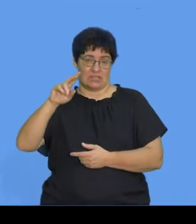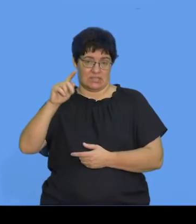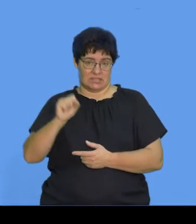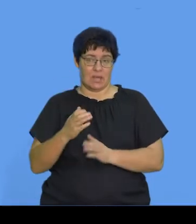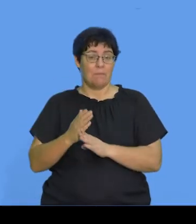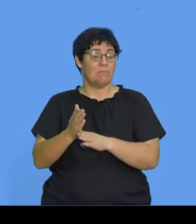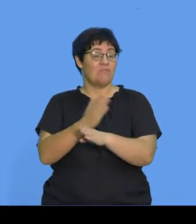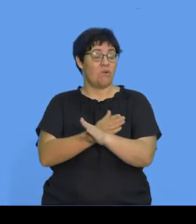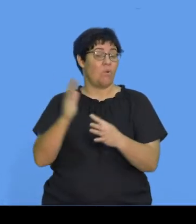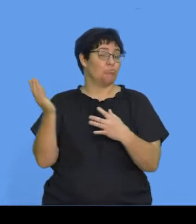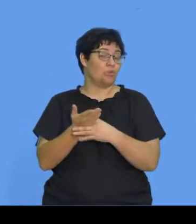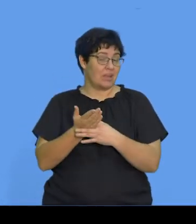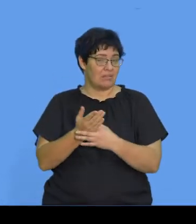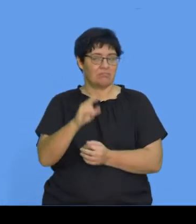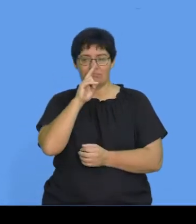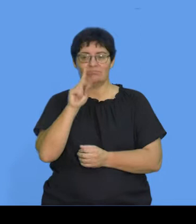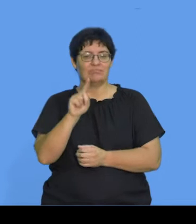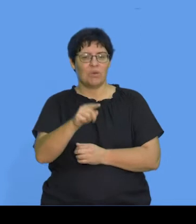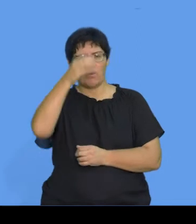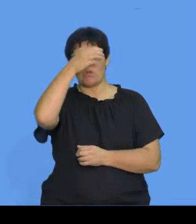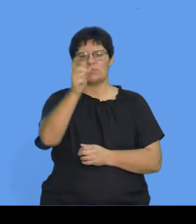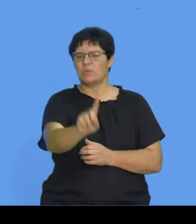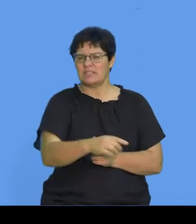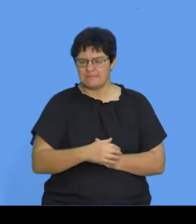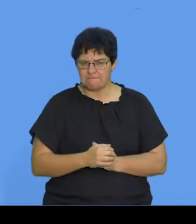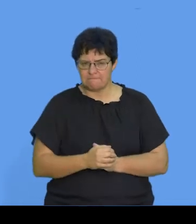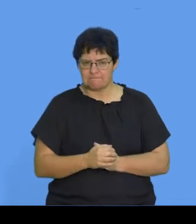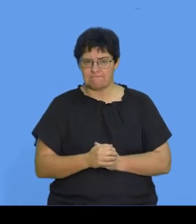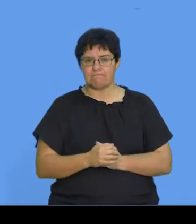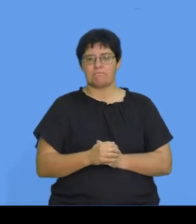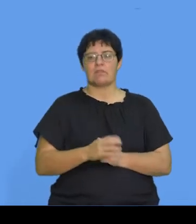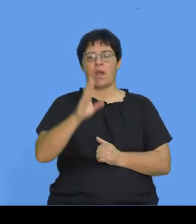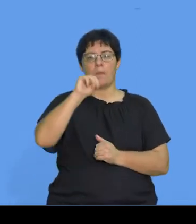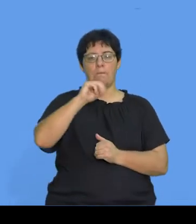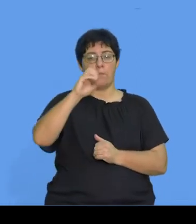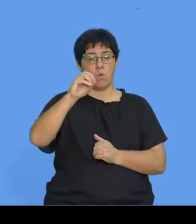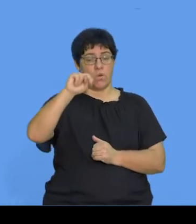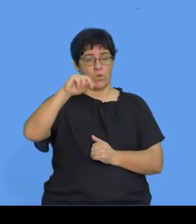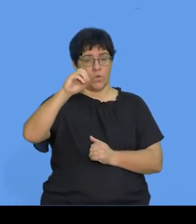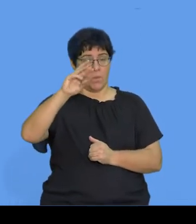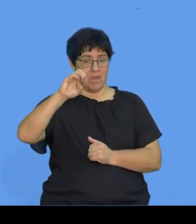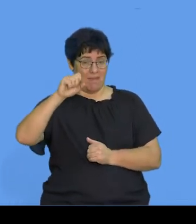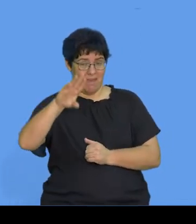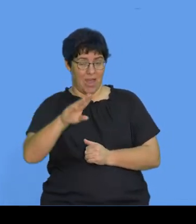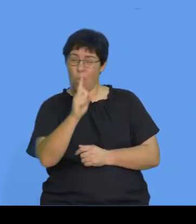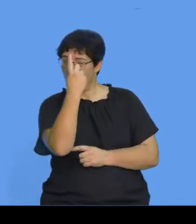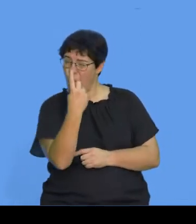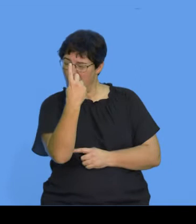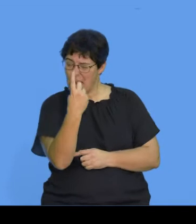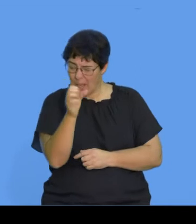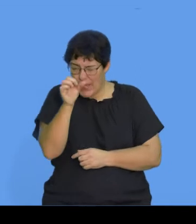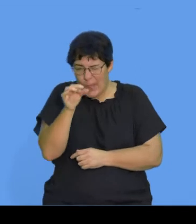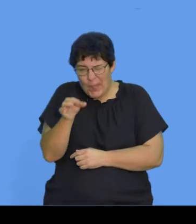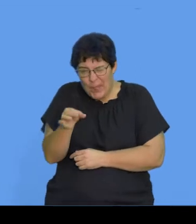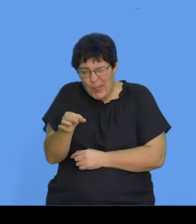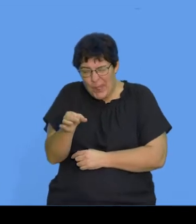to a break, we were looking at this concept of a monomer, a small, simple, right, a very,